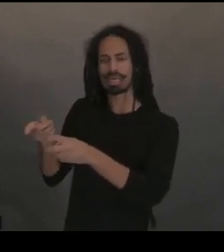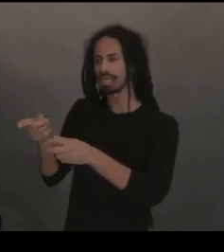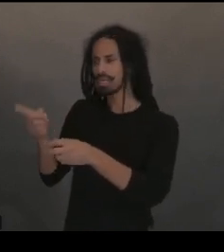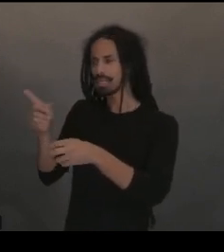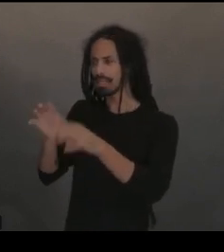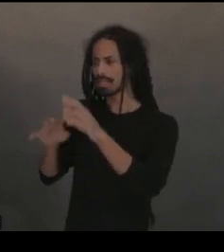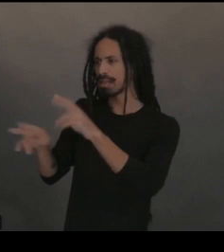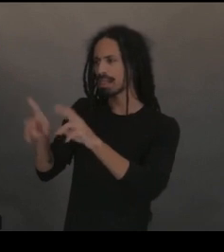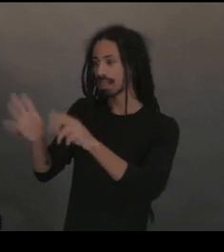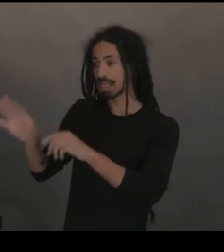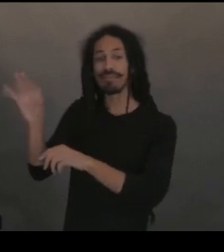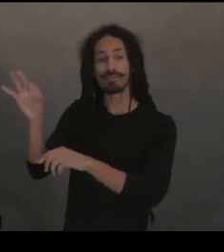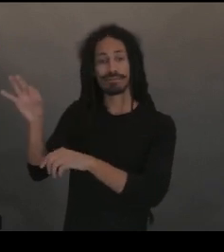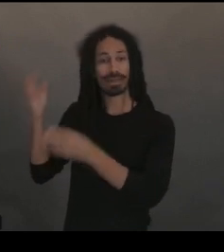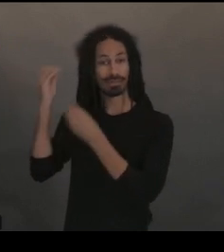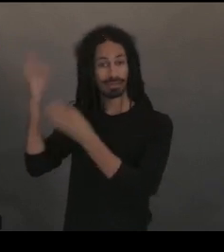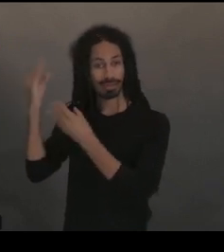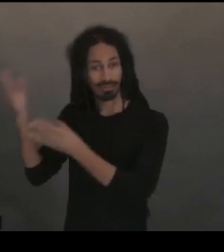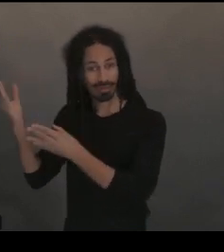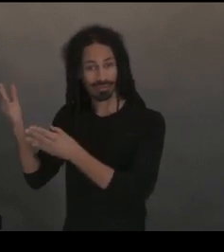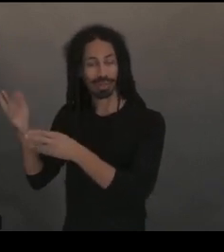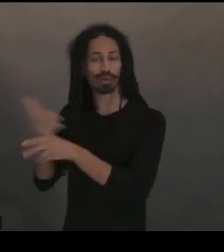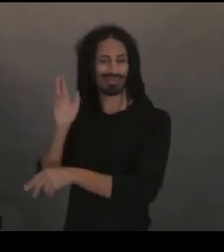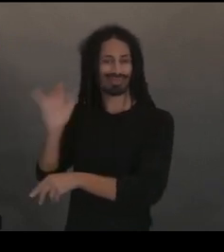to generate your reference entry.